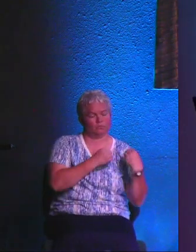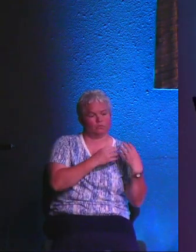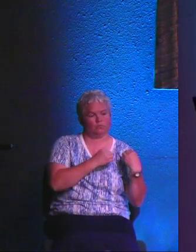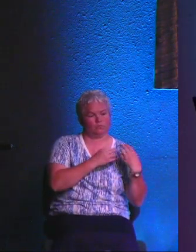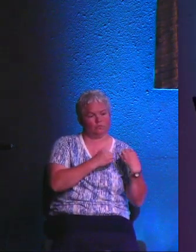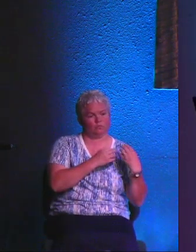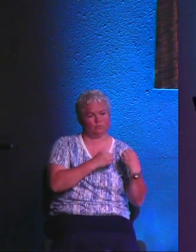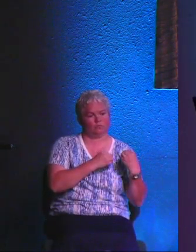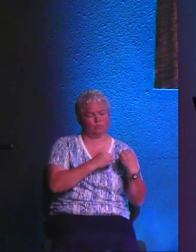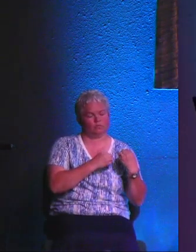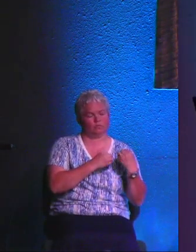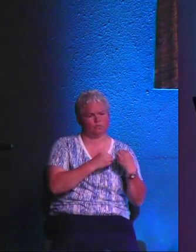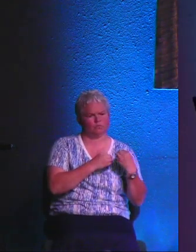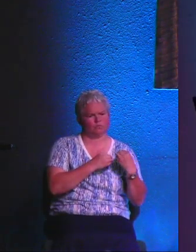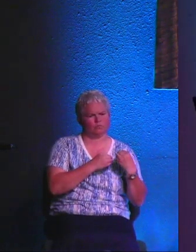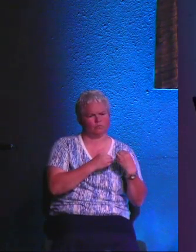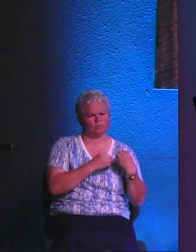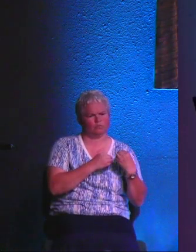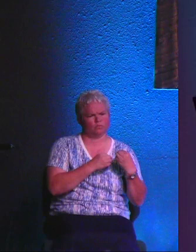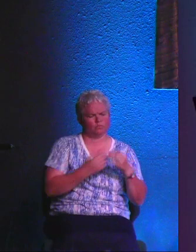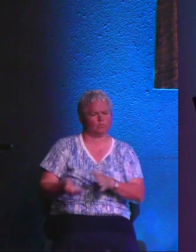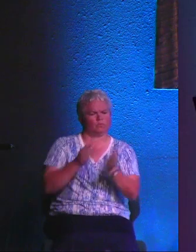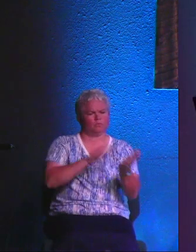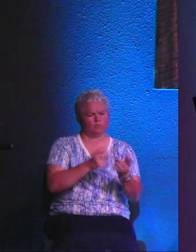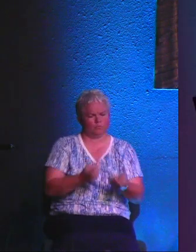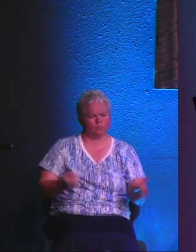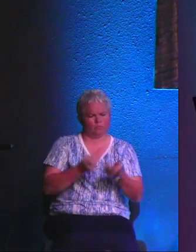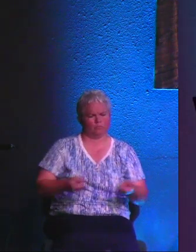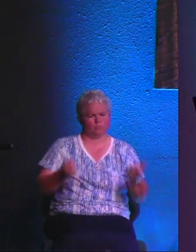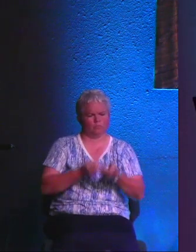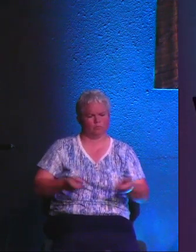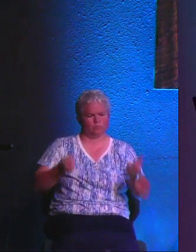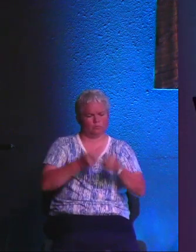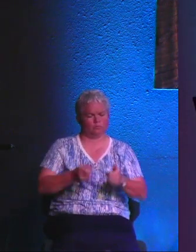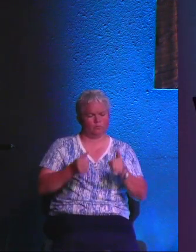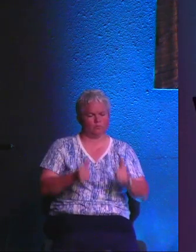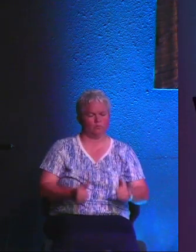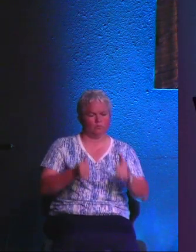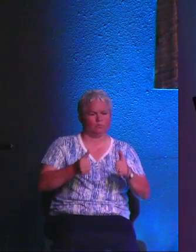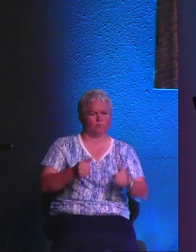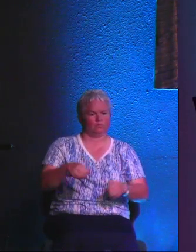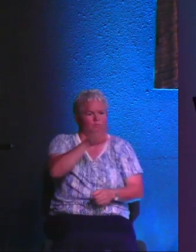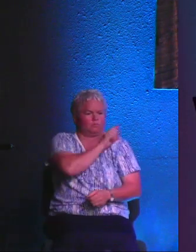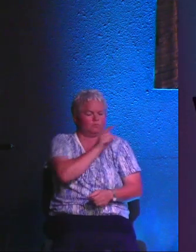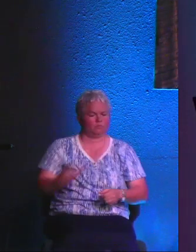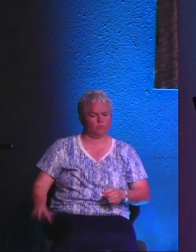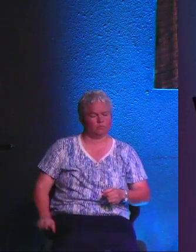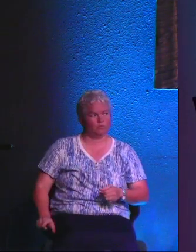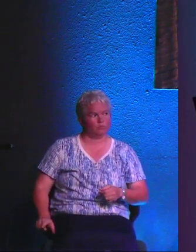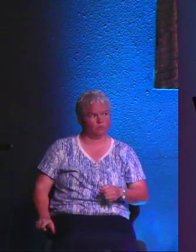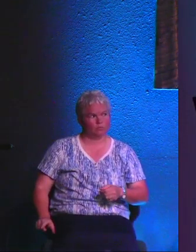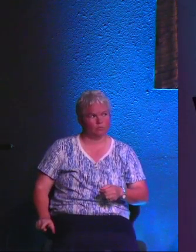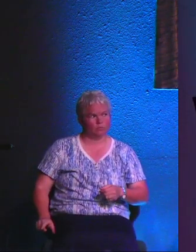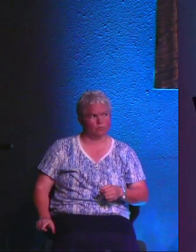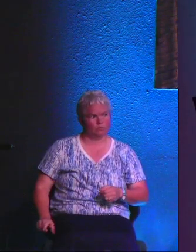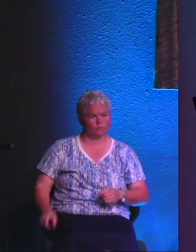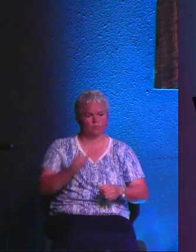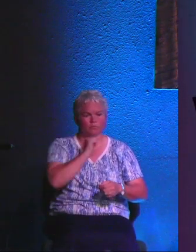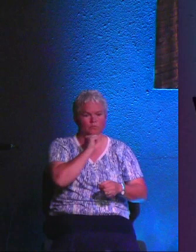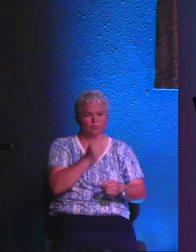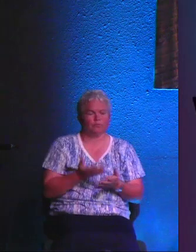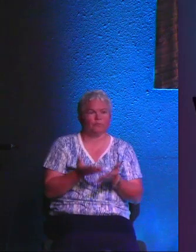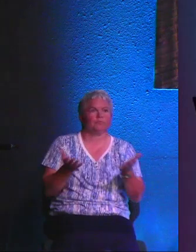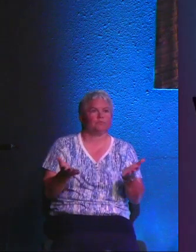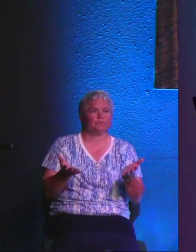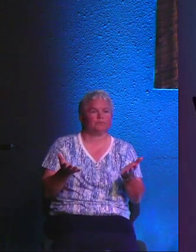passions. So you must also consider yourselves dead to sin and alive to God in Christ Jesus. Do not present